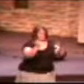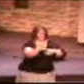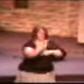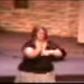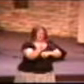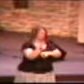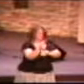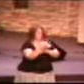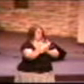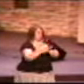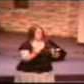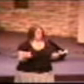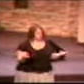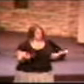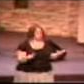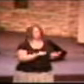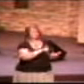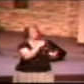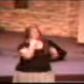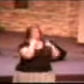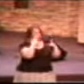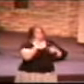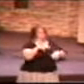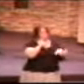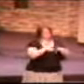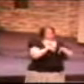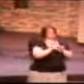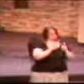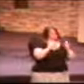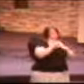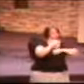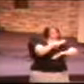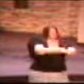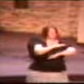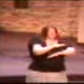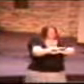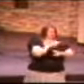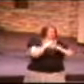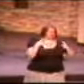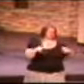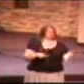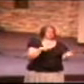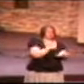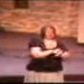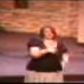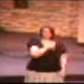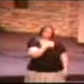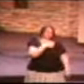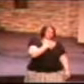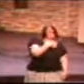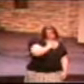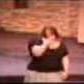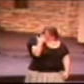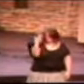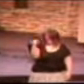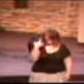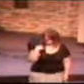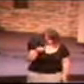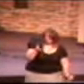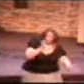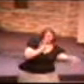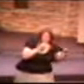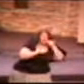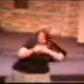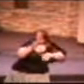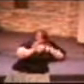collectors and other sinners sitting at the table and the Pharisees and their scribes were complaining saying why do you eat and drink with tax